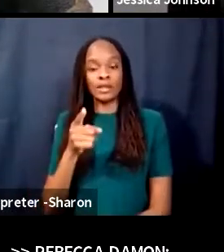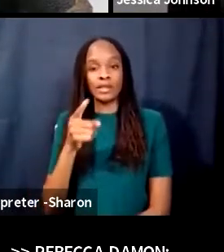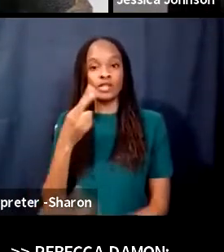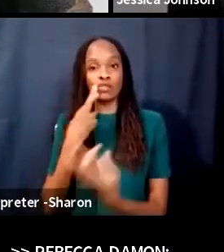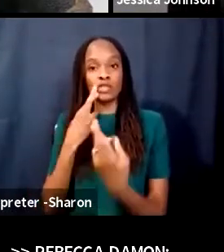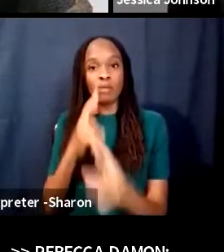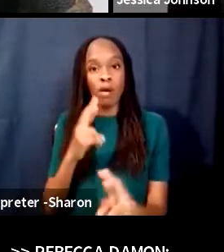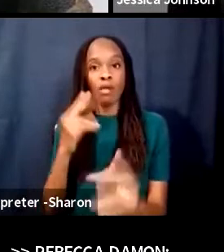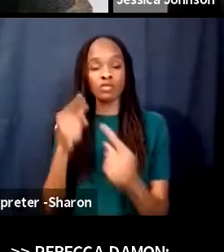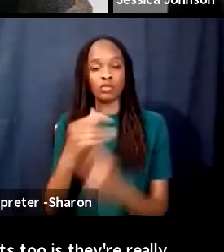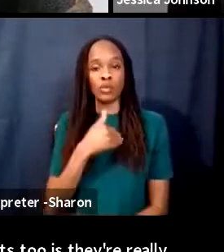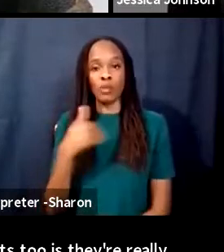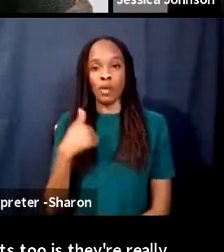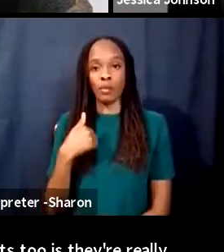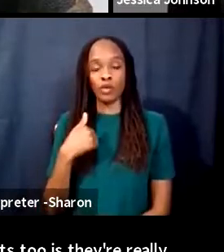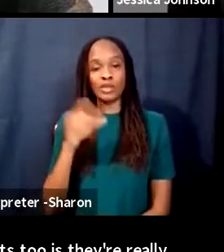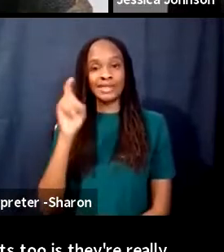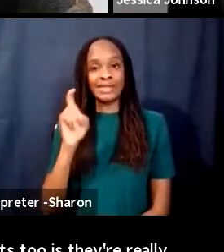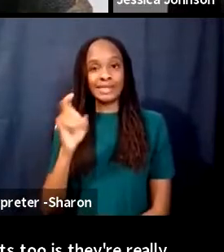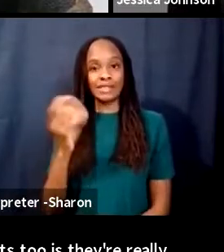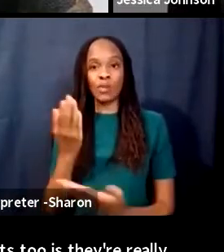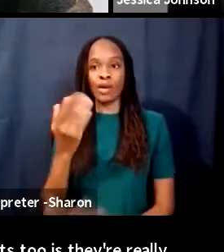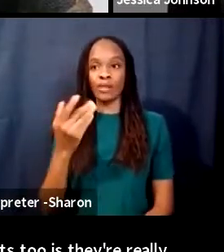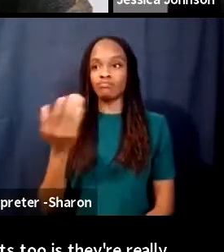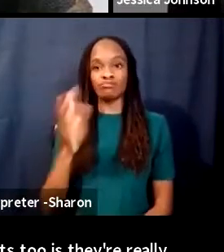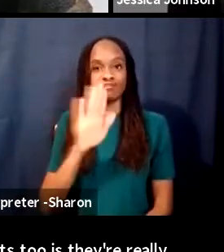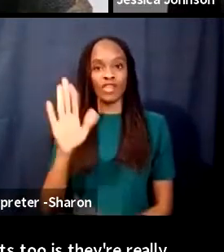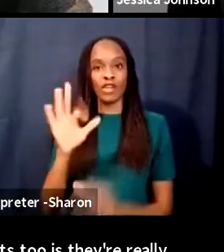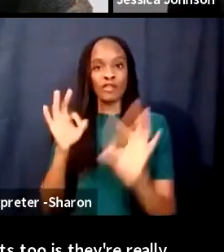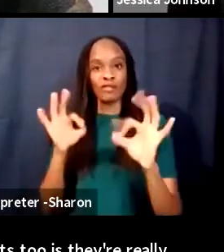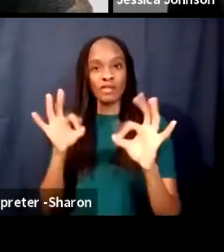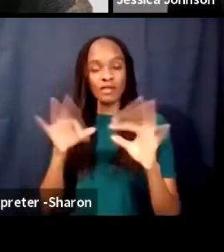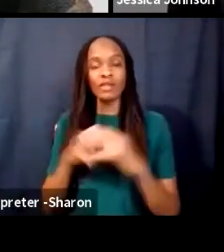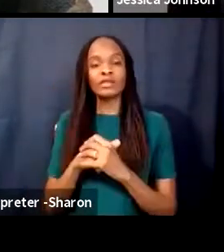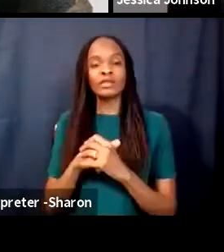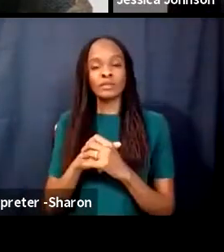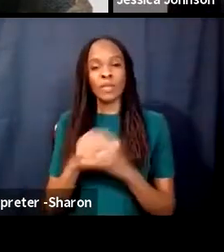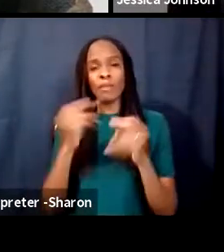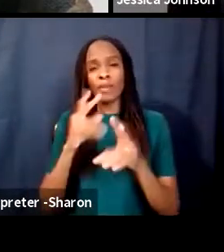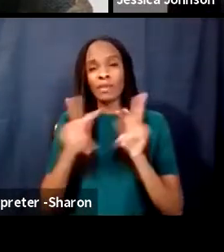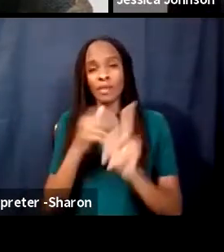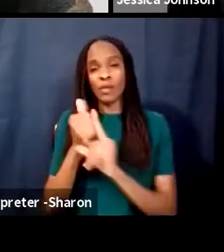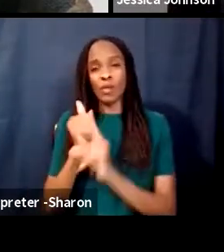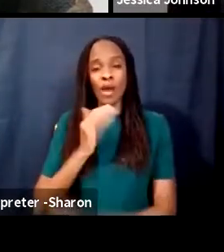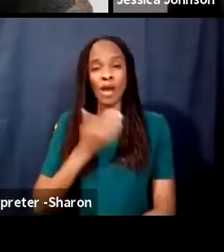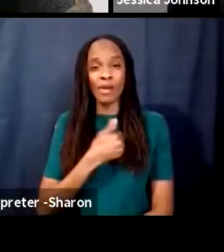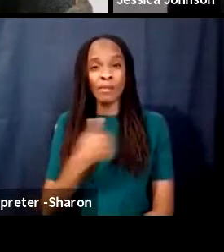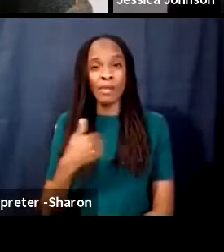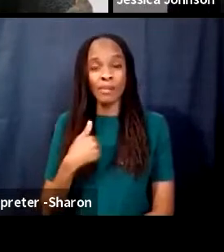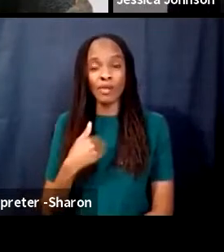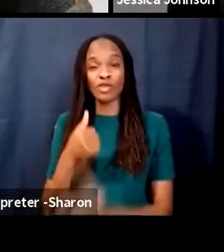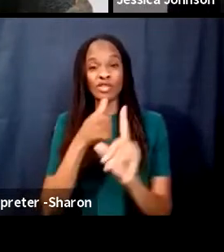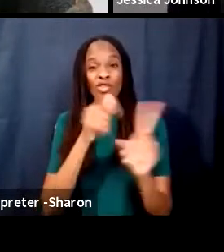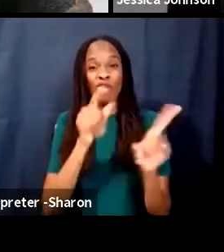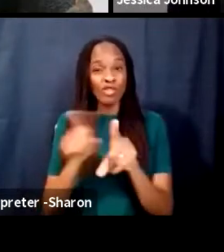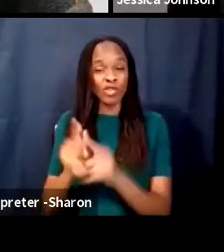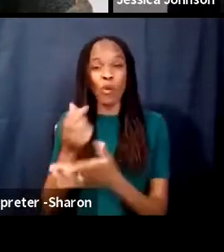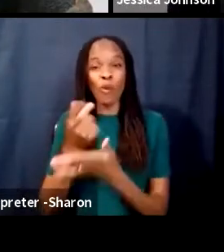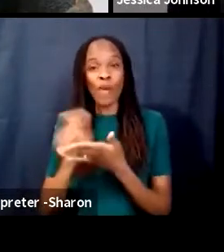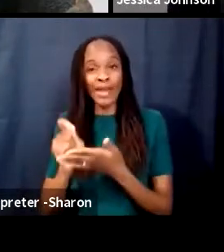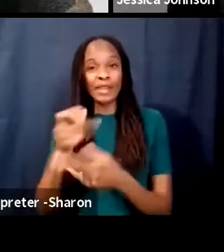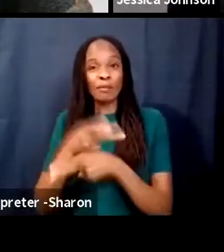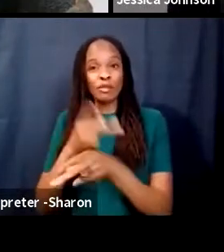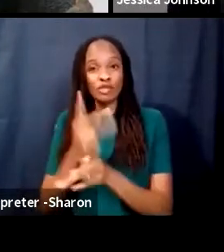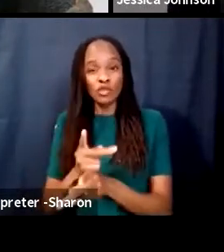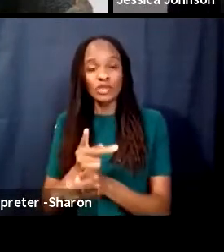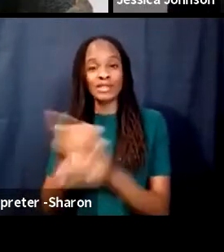needs and member input, and so many people that are our members who are also writing, producing, directing, all of that sort